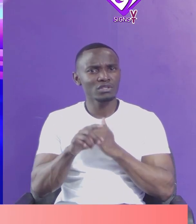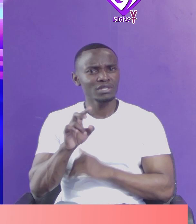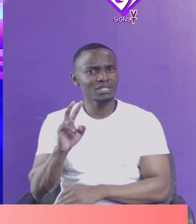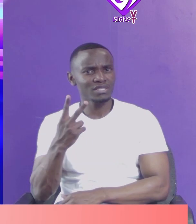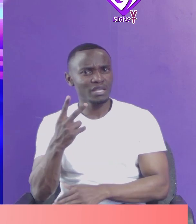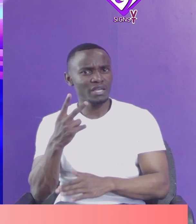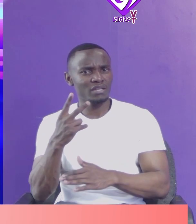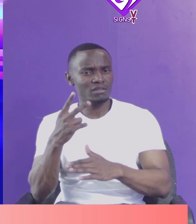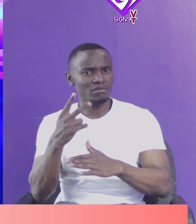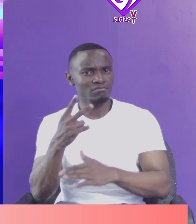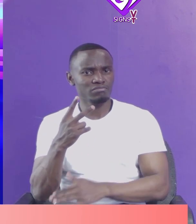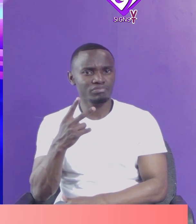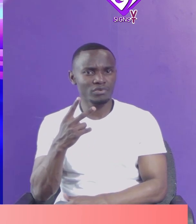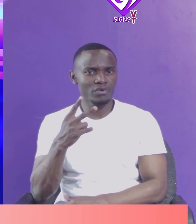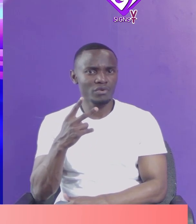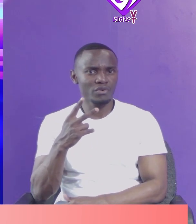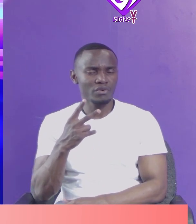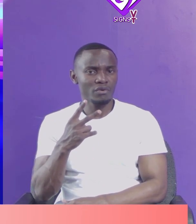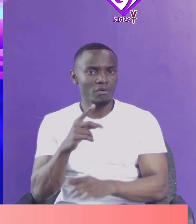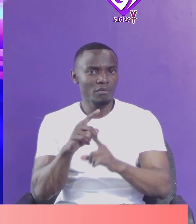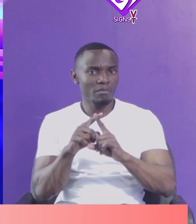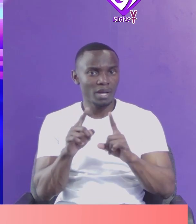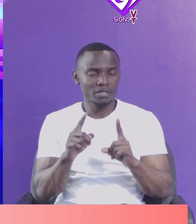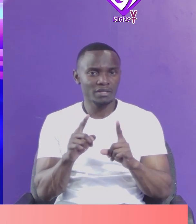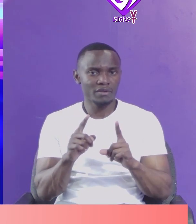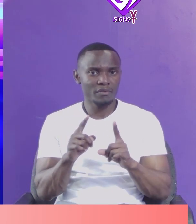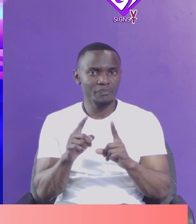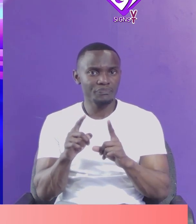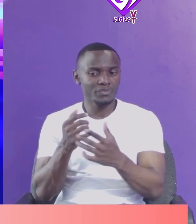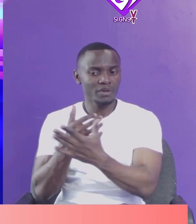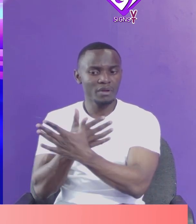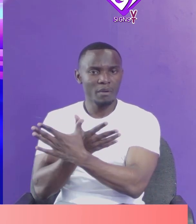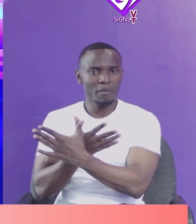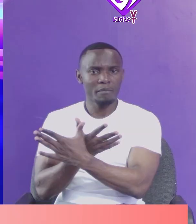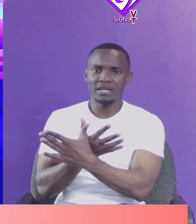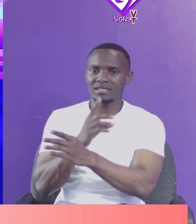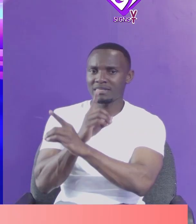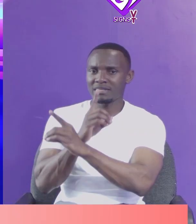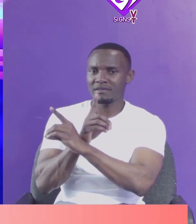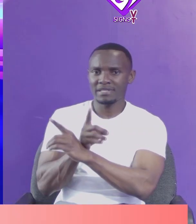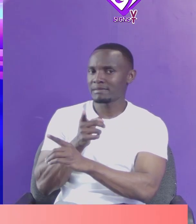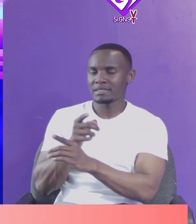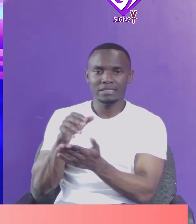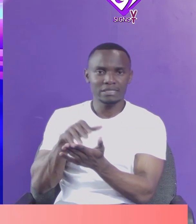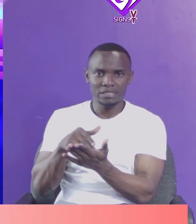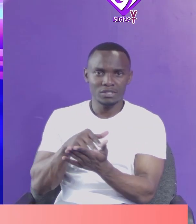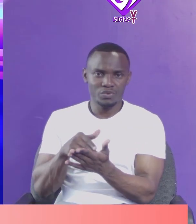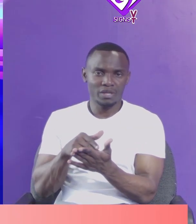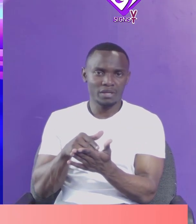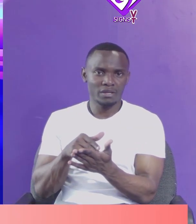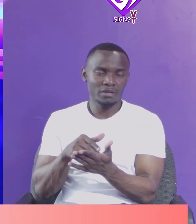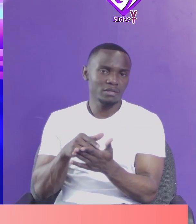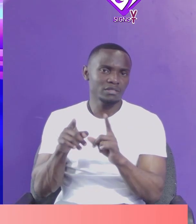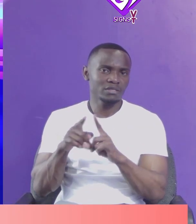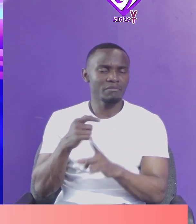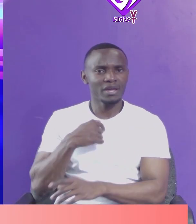Yeah. But they're really the Bayern's defense really looks really shaky. So I think maybe it's more